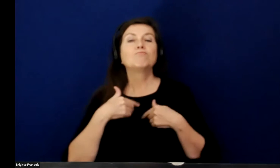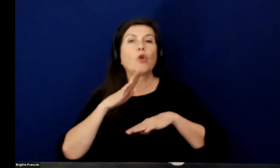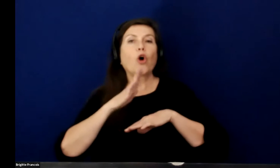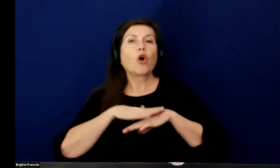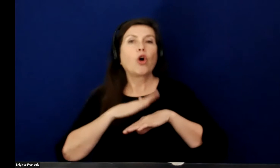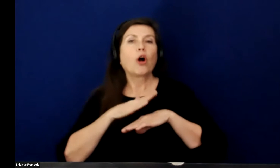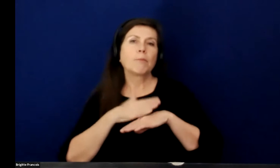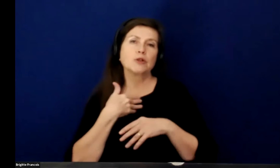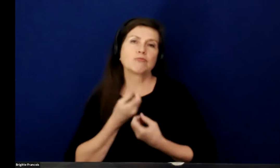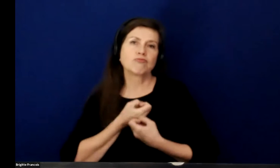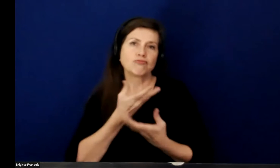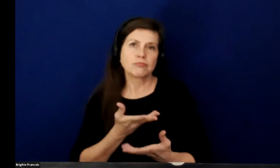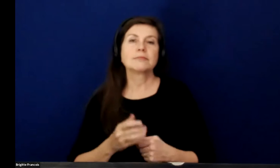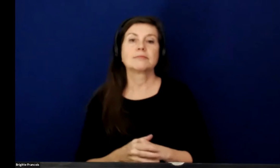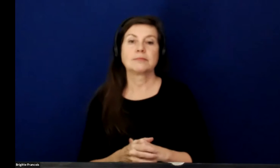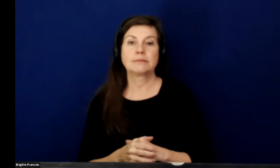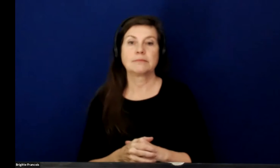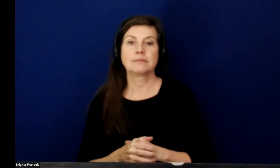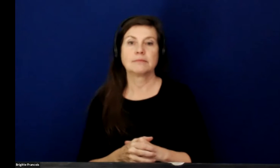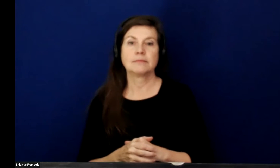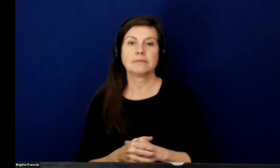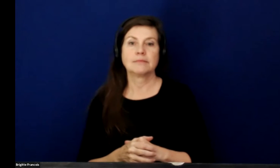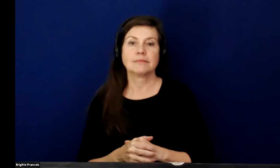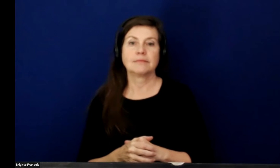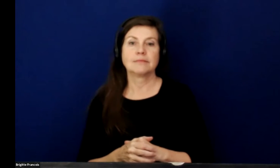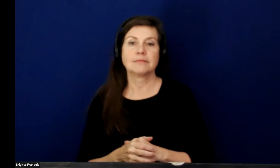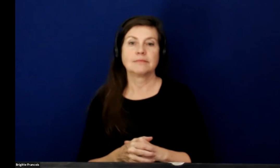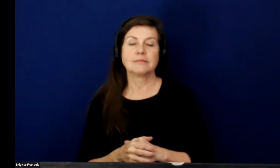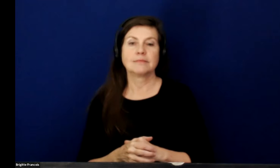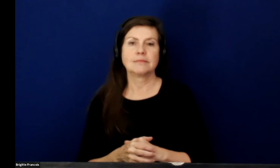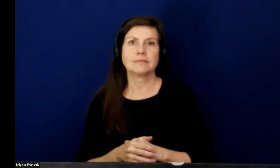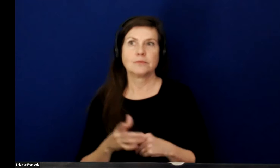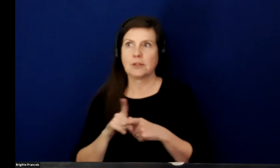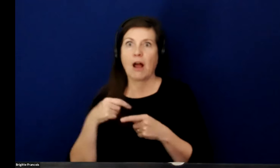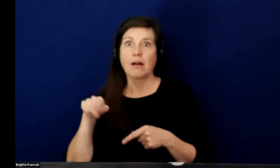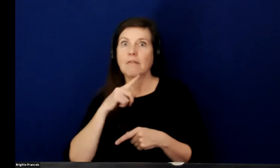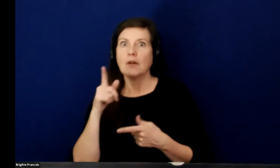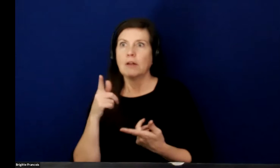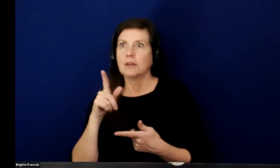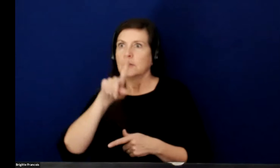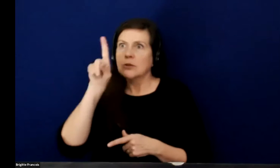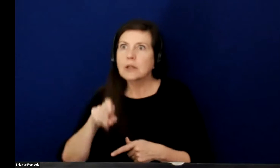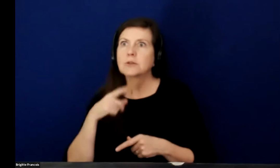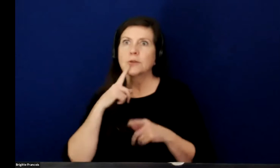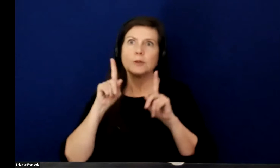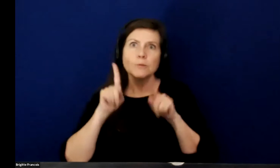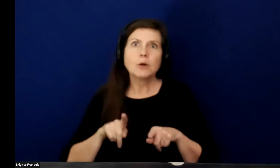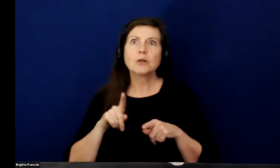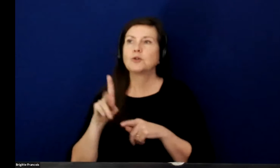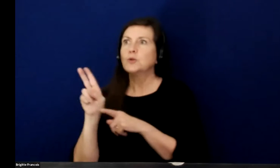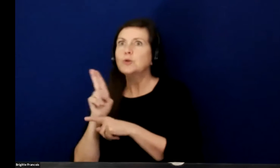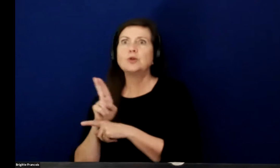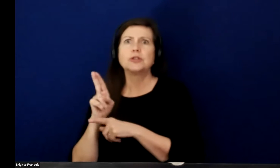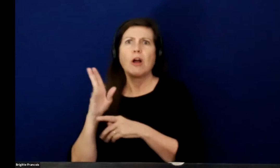Susanna, about getting angry when people are questioning the need for user involvement or